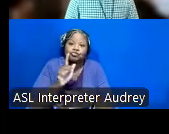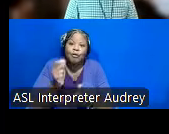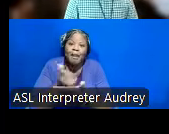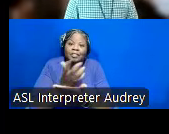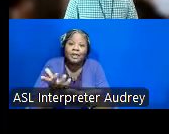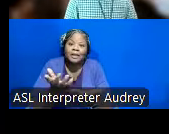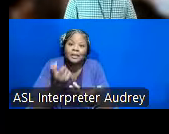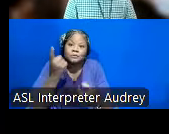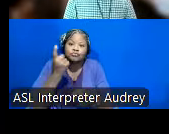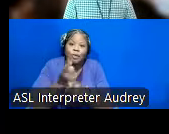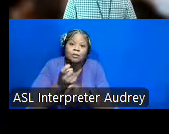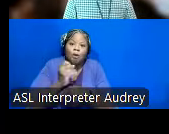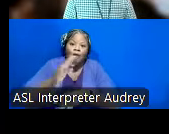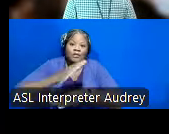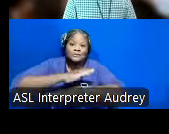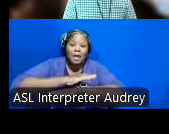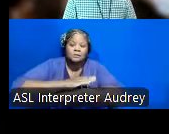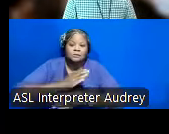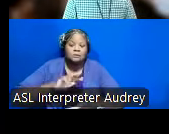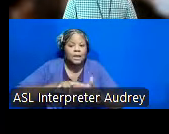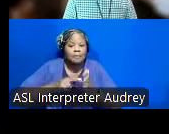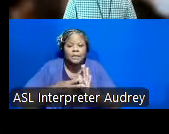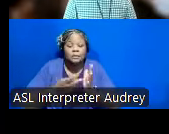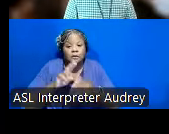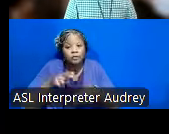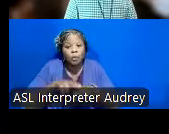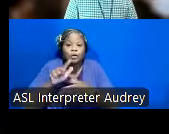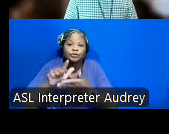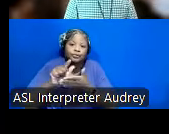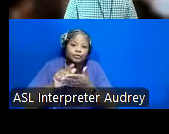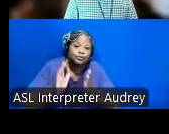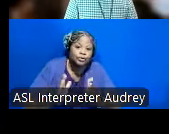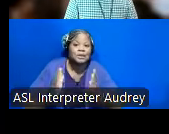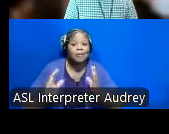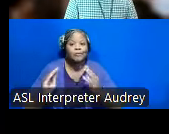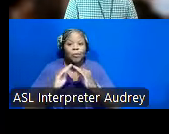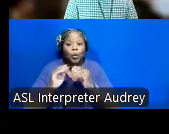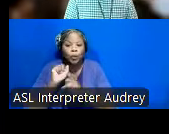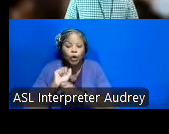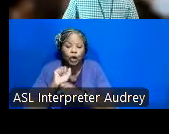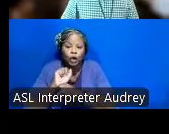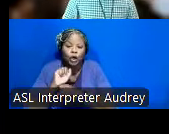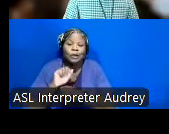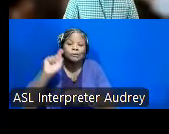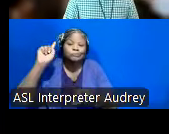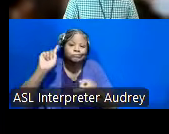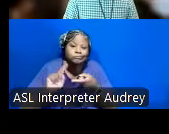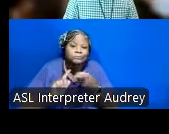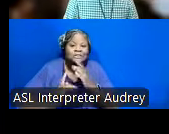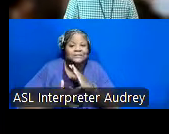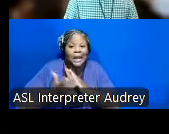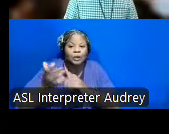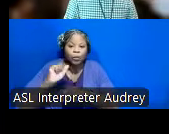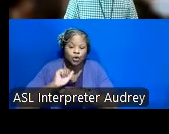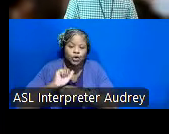gets off someone's desk," which meant that, of course, attorneys had a lot more granular, less technical work